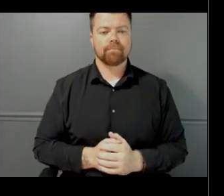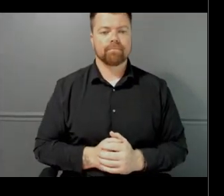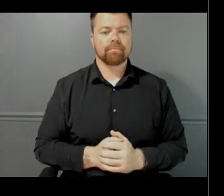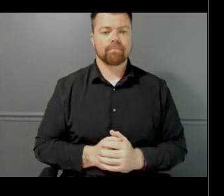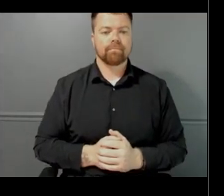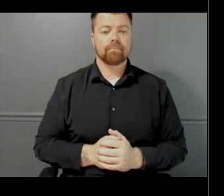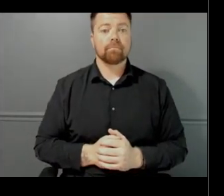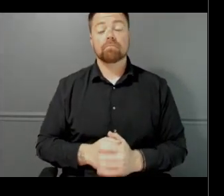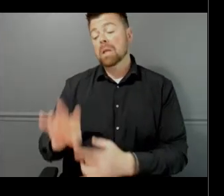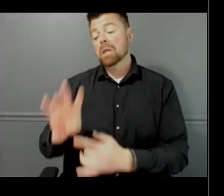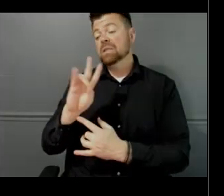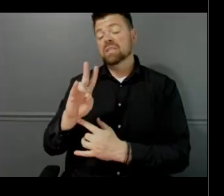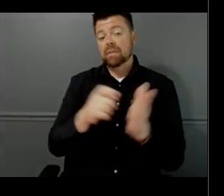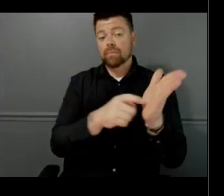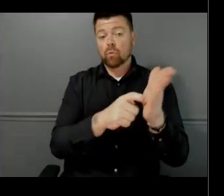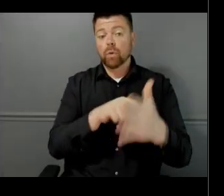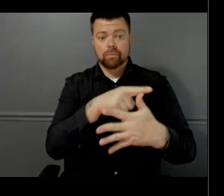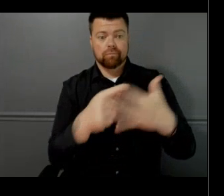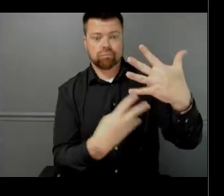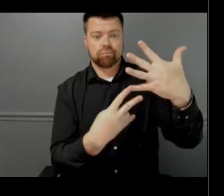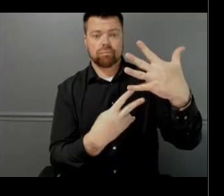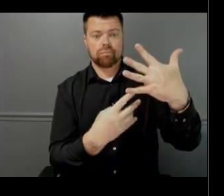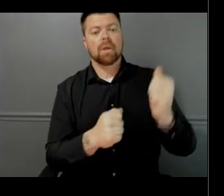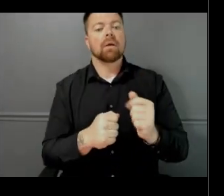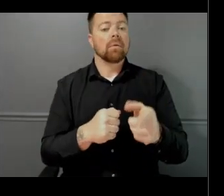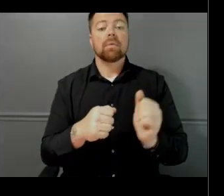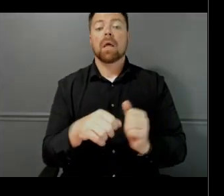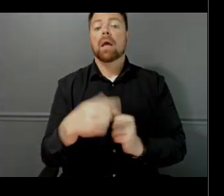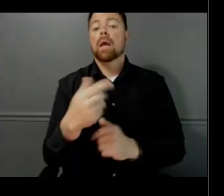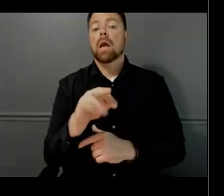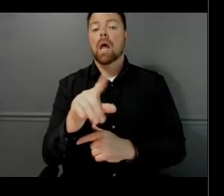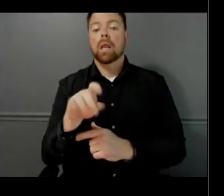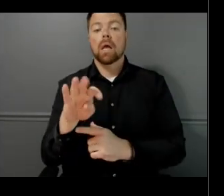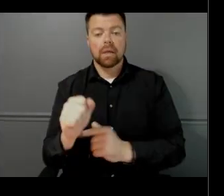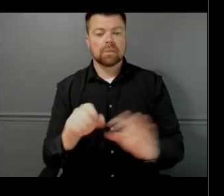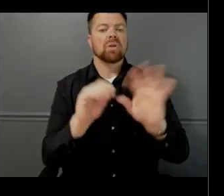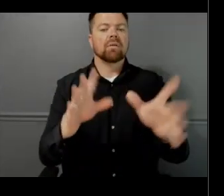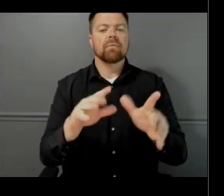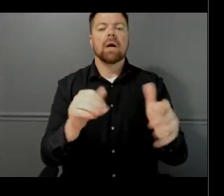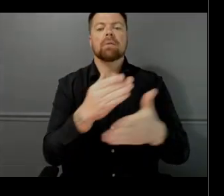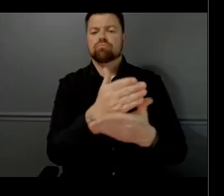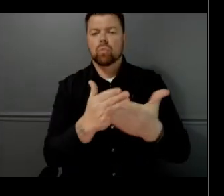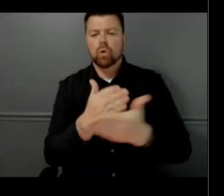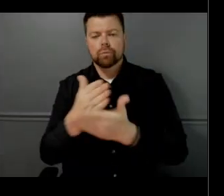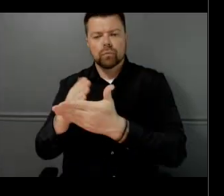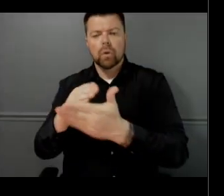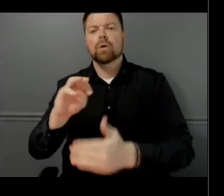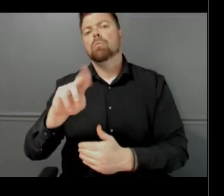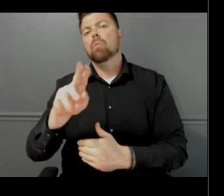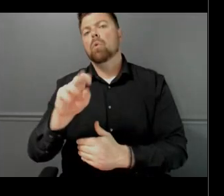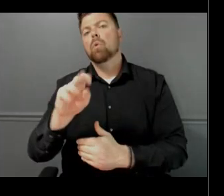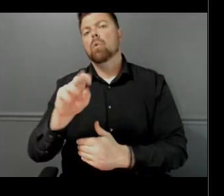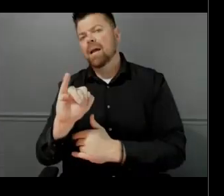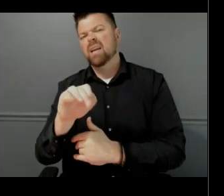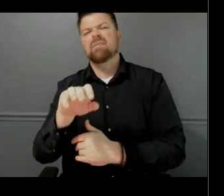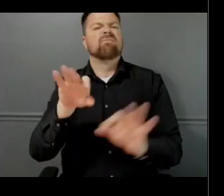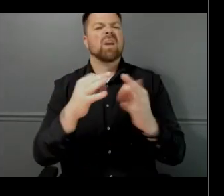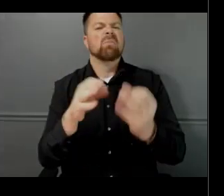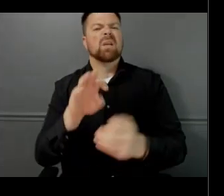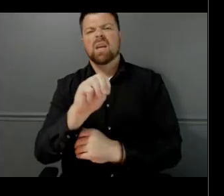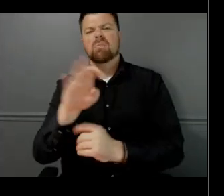The 7 requirements of the guidelines clarify the areas of multifamily developments